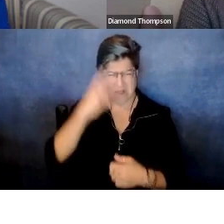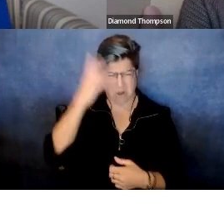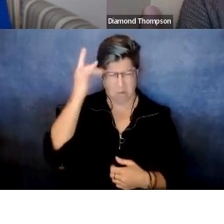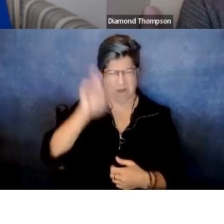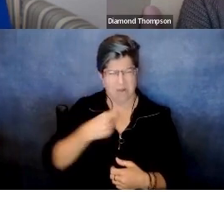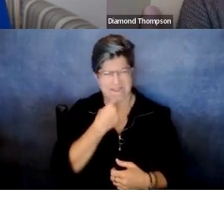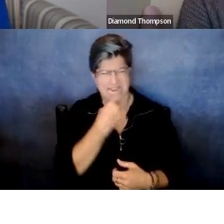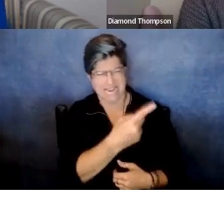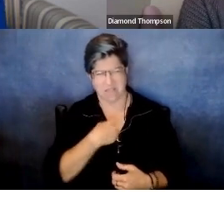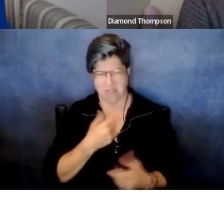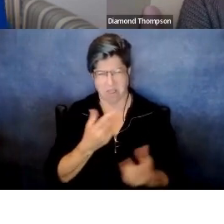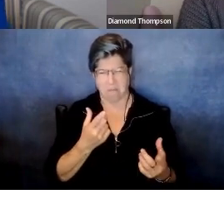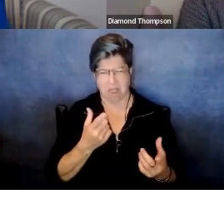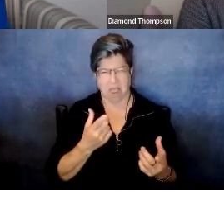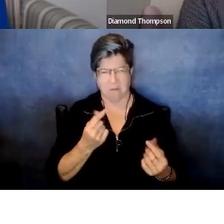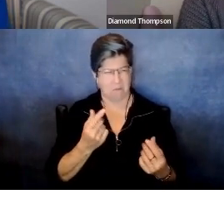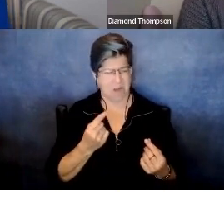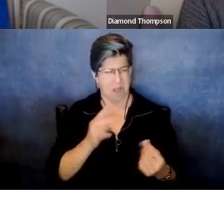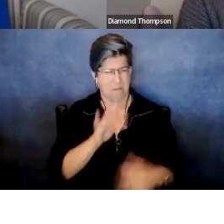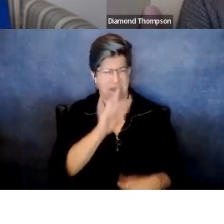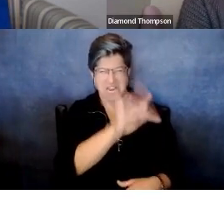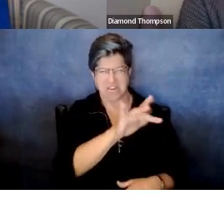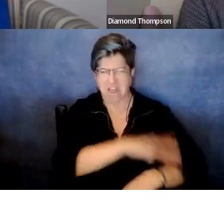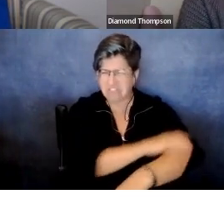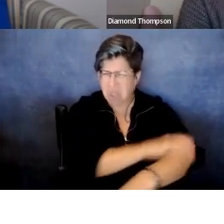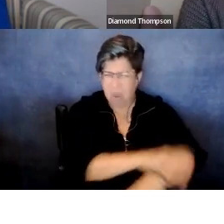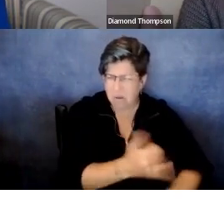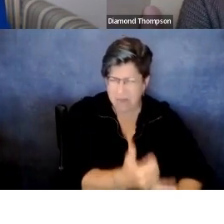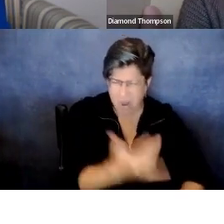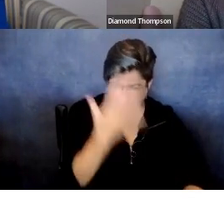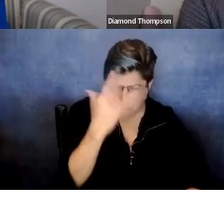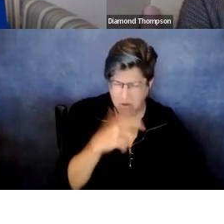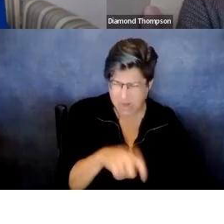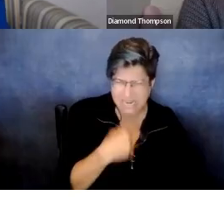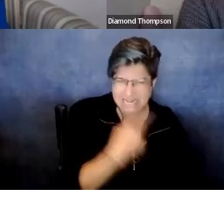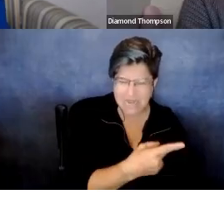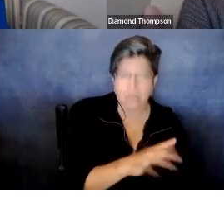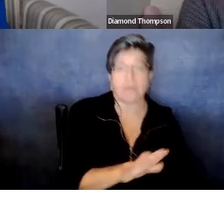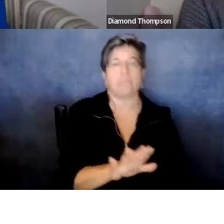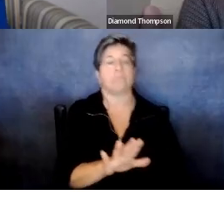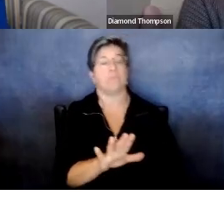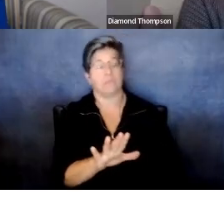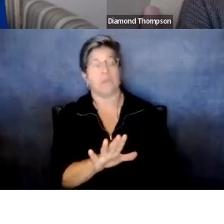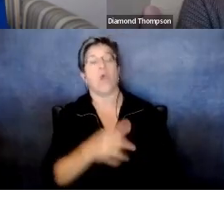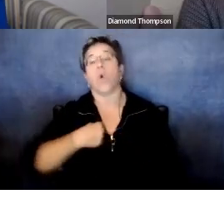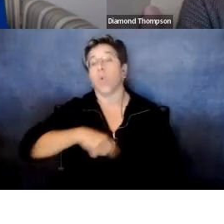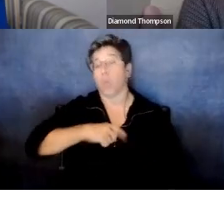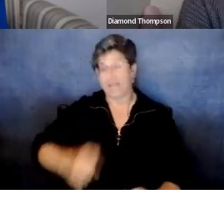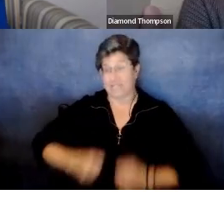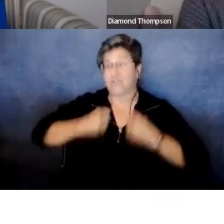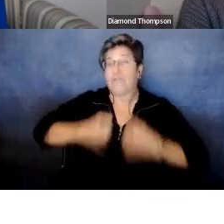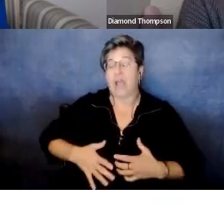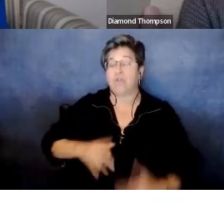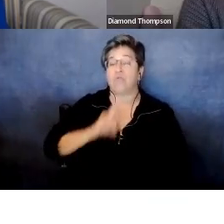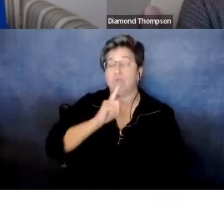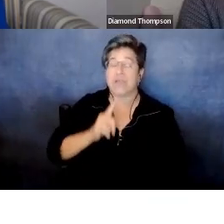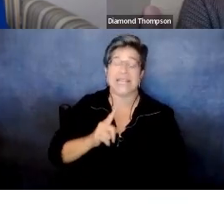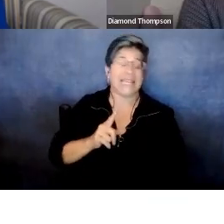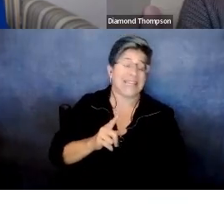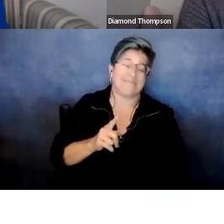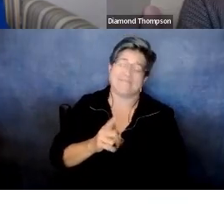to tell them that I'm going to touch their arm now? And we as survivors, we really